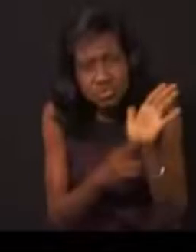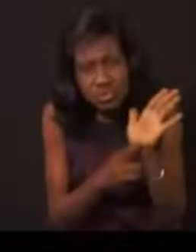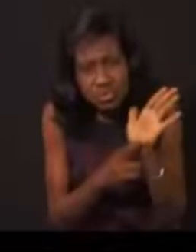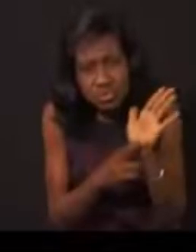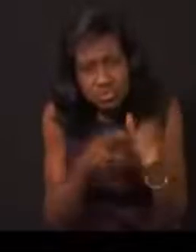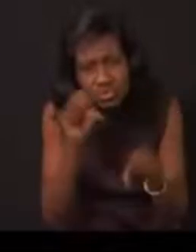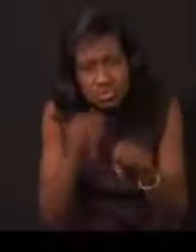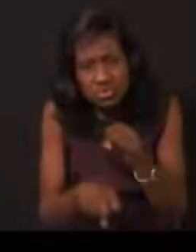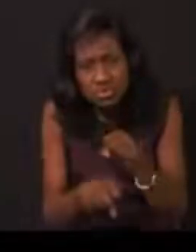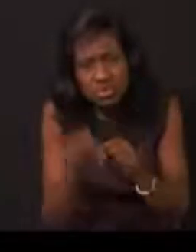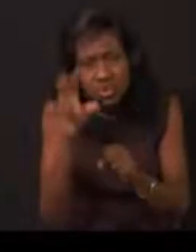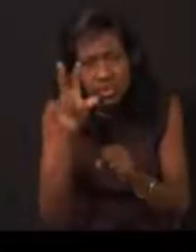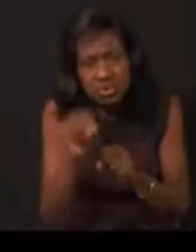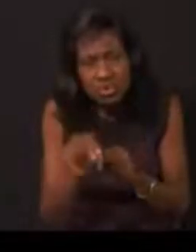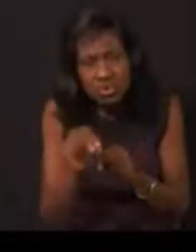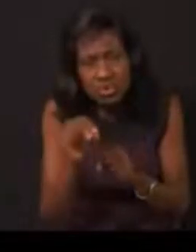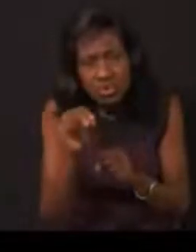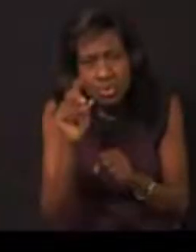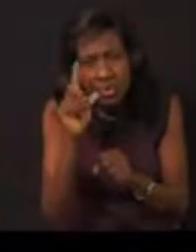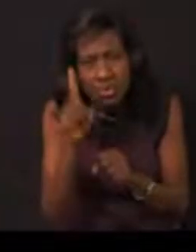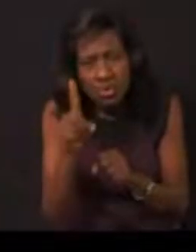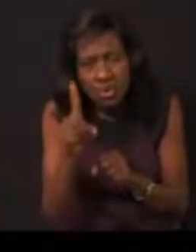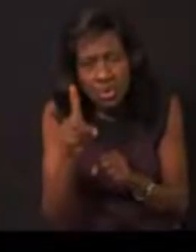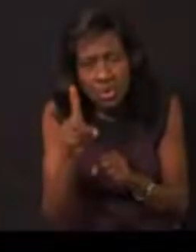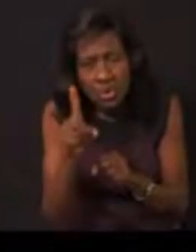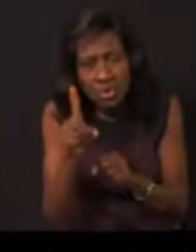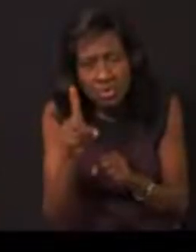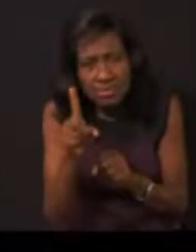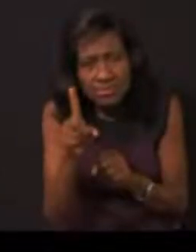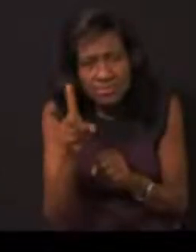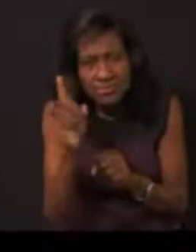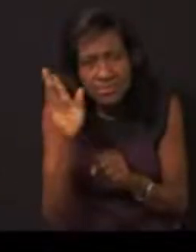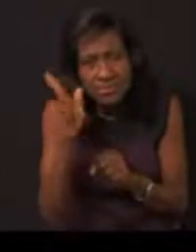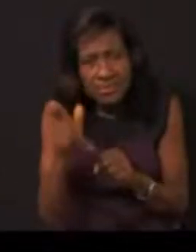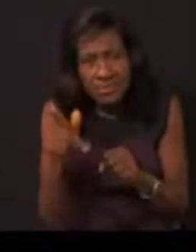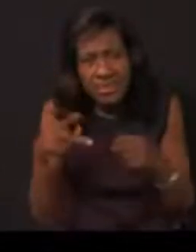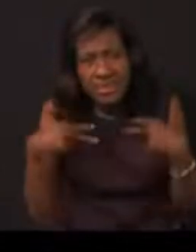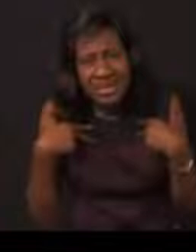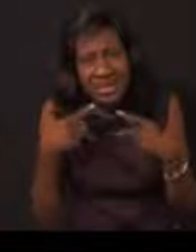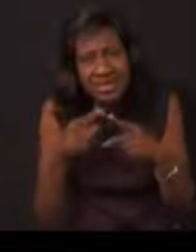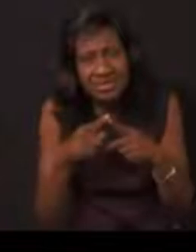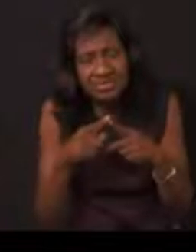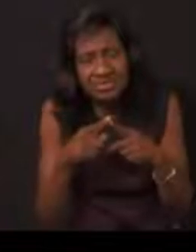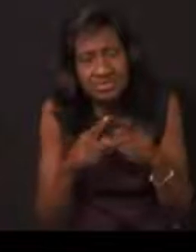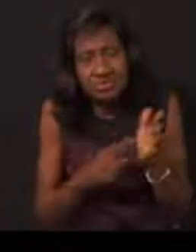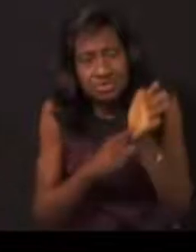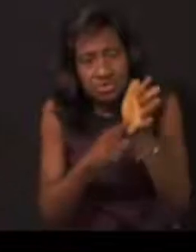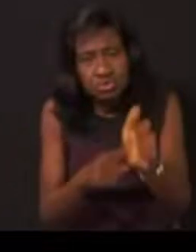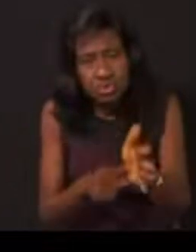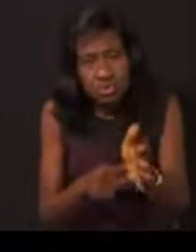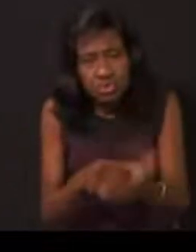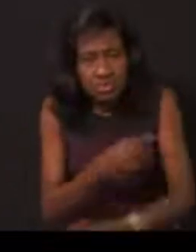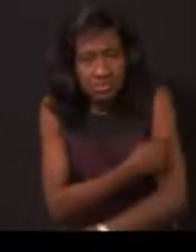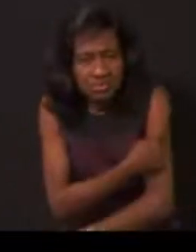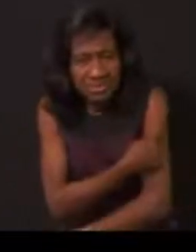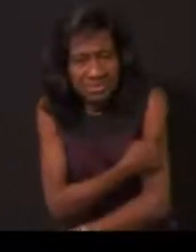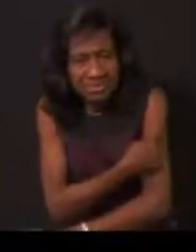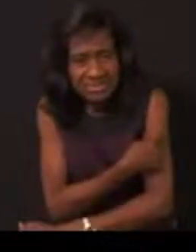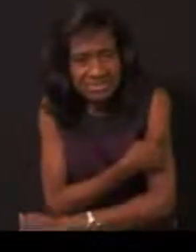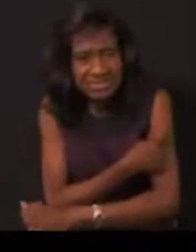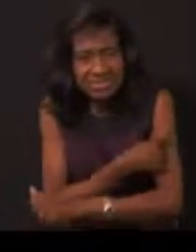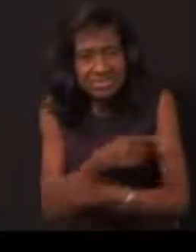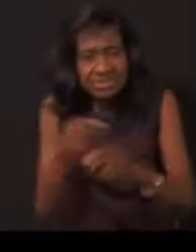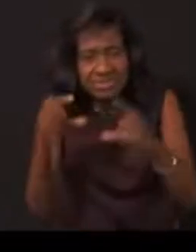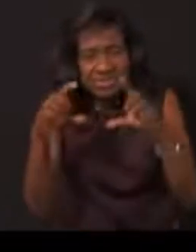no requirement to present a securely verified vaccination certificate for